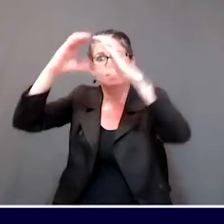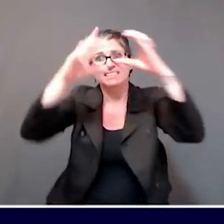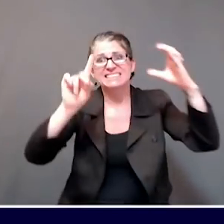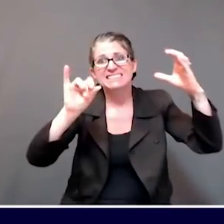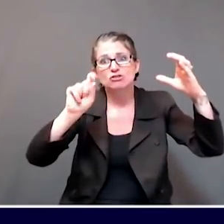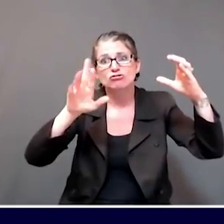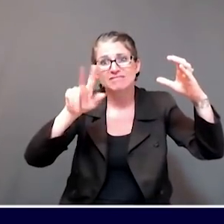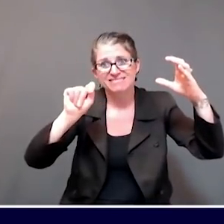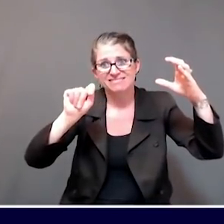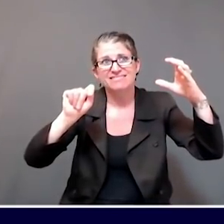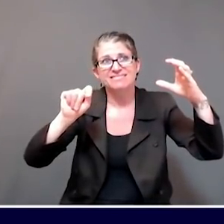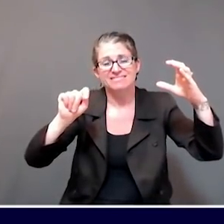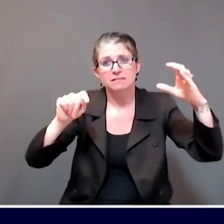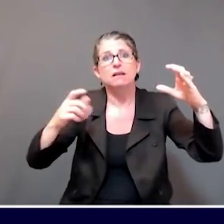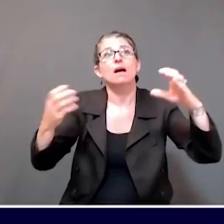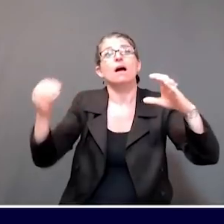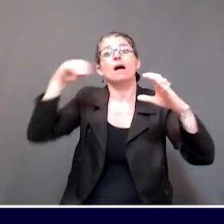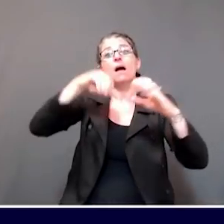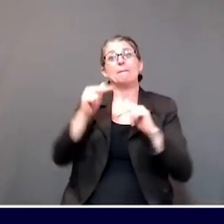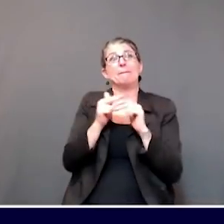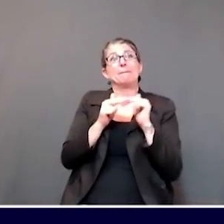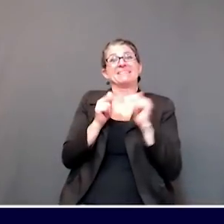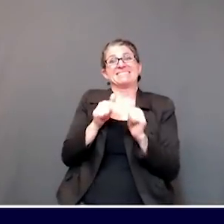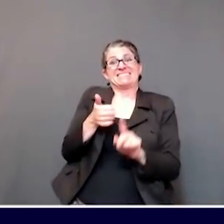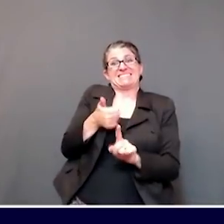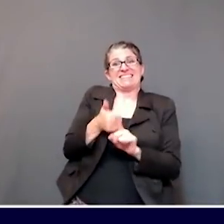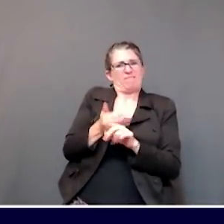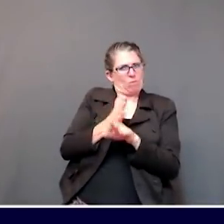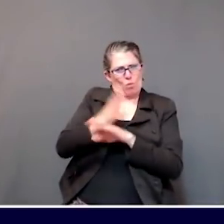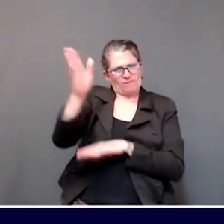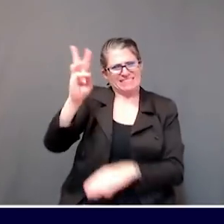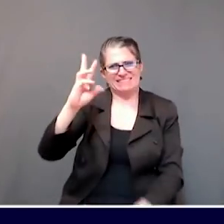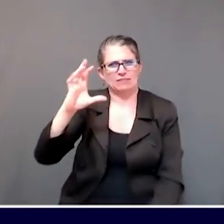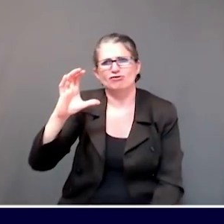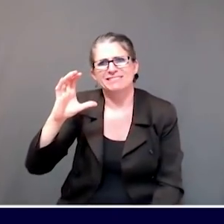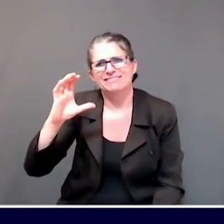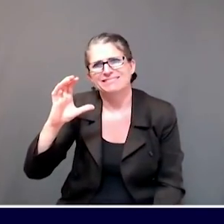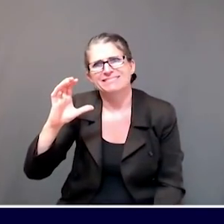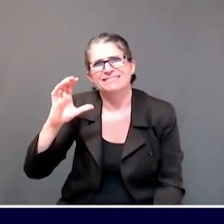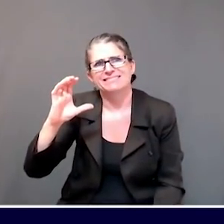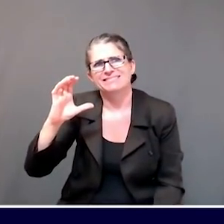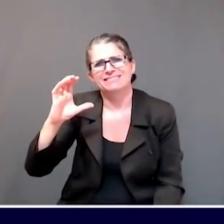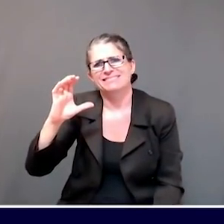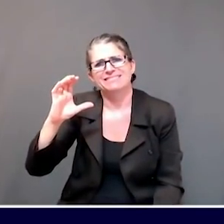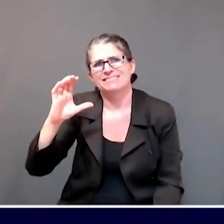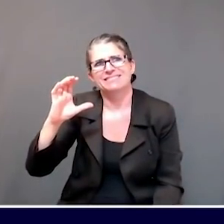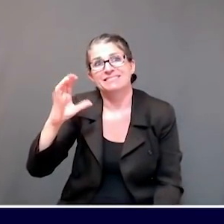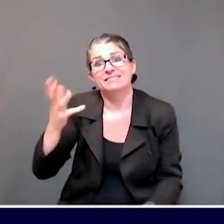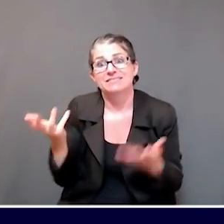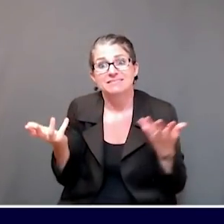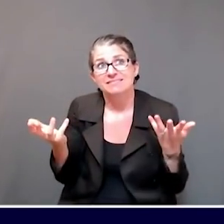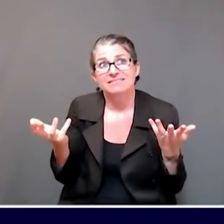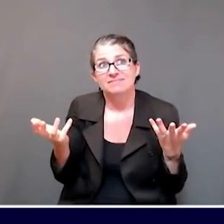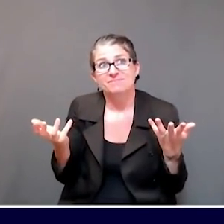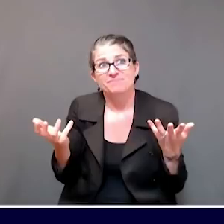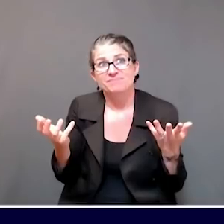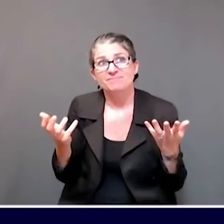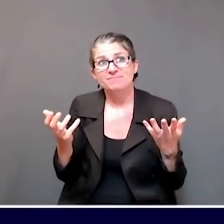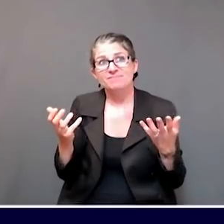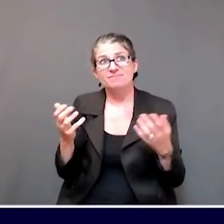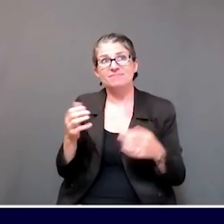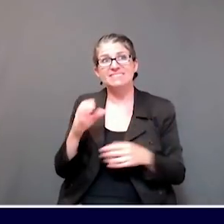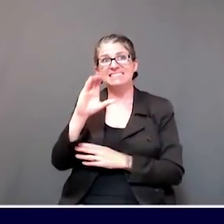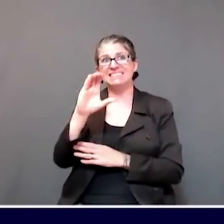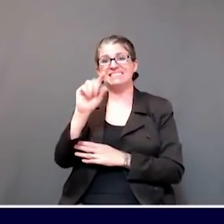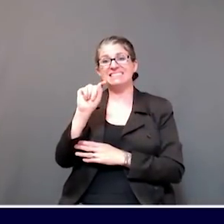and 27 CTEs. They're all very different facilities and with very different needs. I know my district, SAD